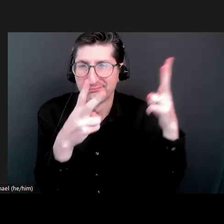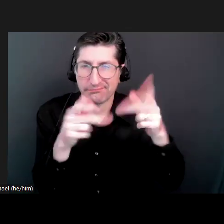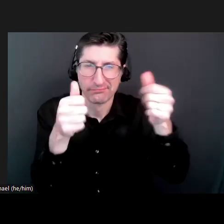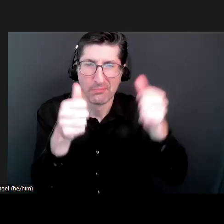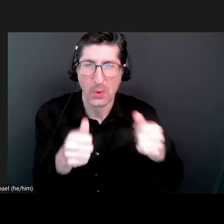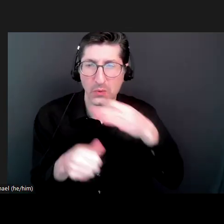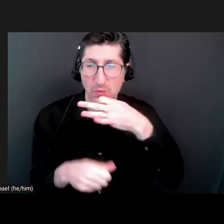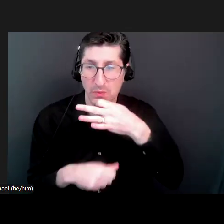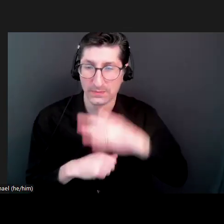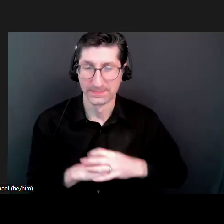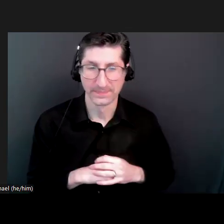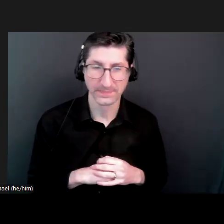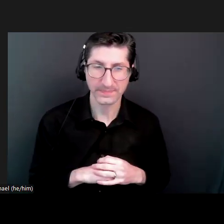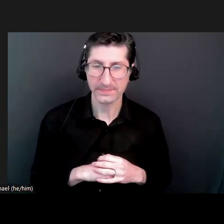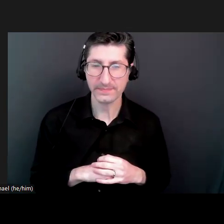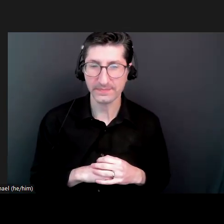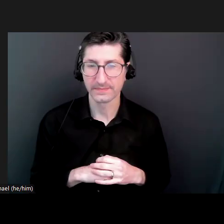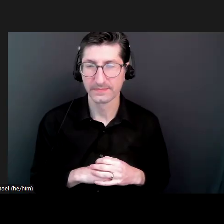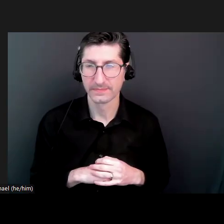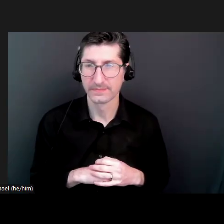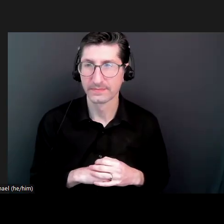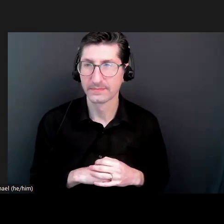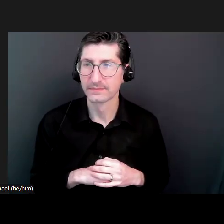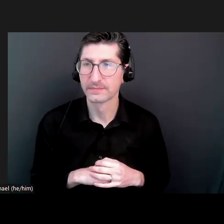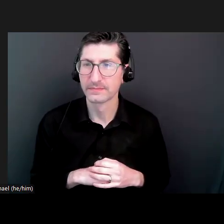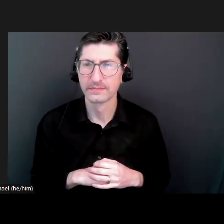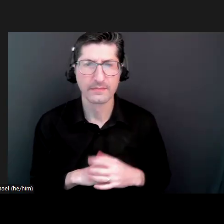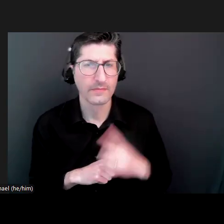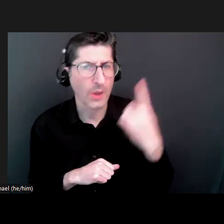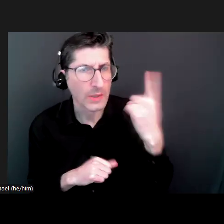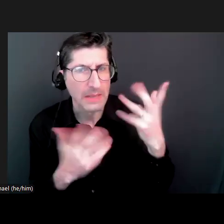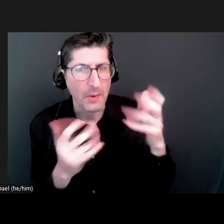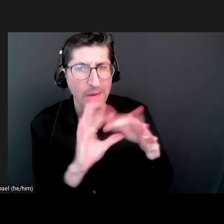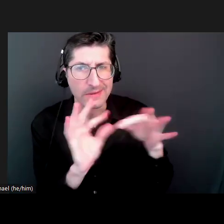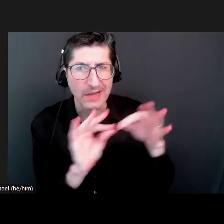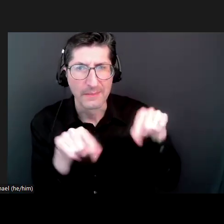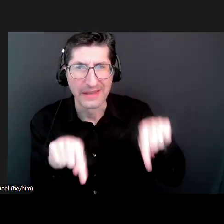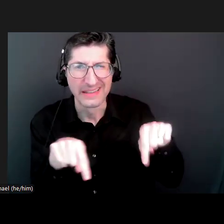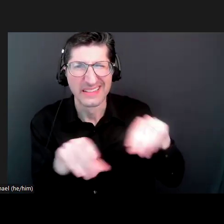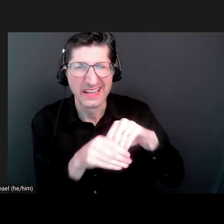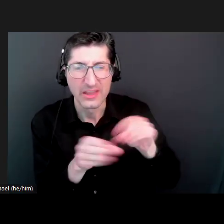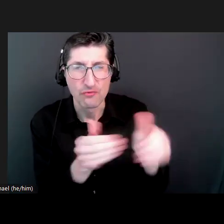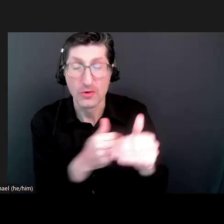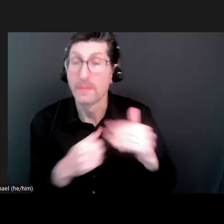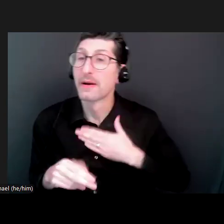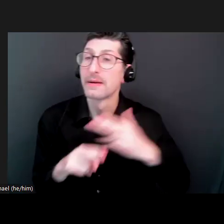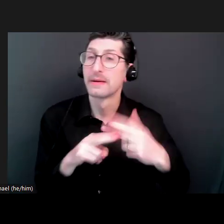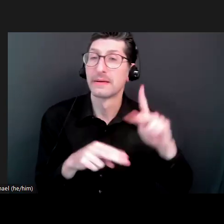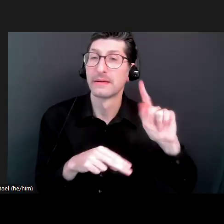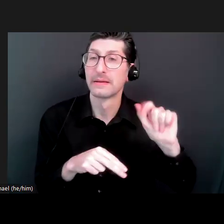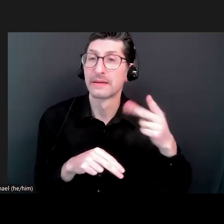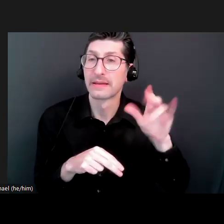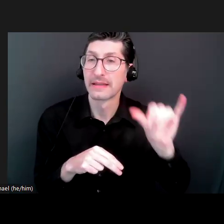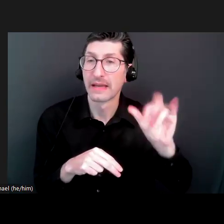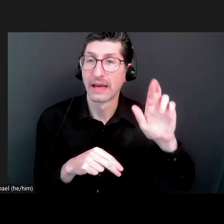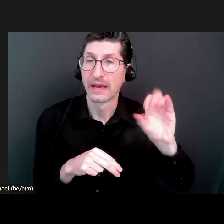All right. So I think we have someone in person. Mm-hmm. Okay, yes, go for it. My name is Kathy Rodriguez.